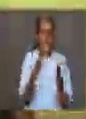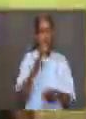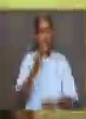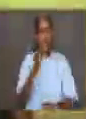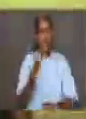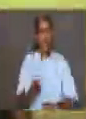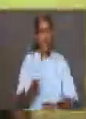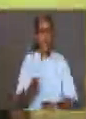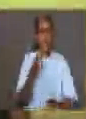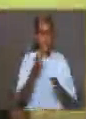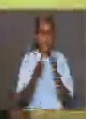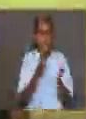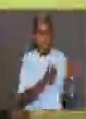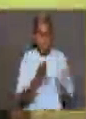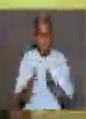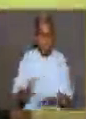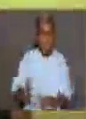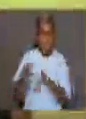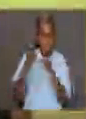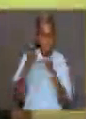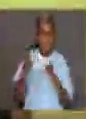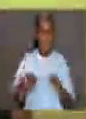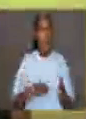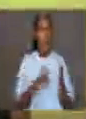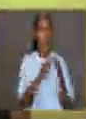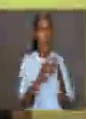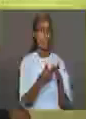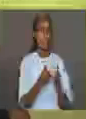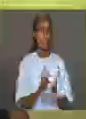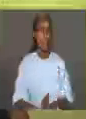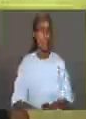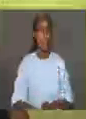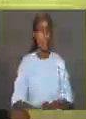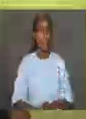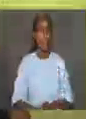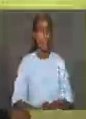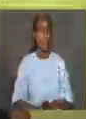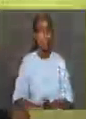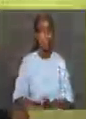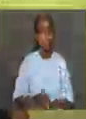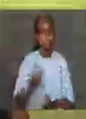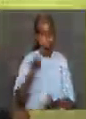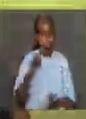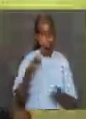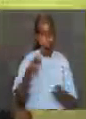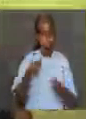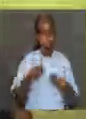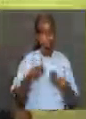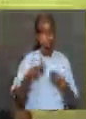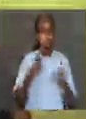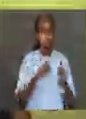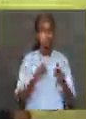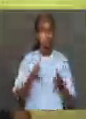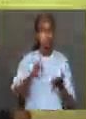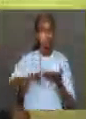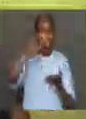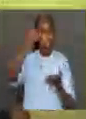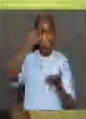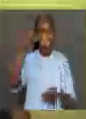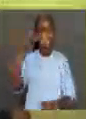are ready, students, we will begin. You have already learned the nature